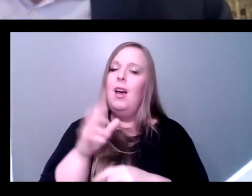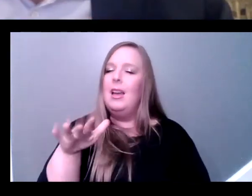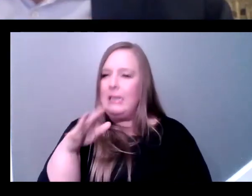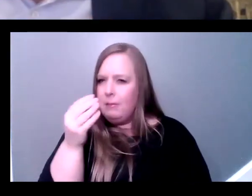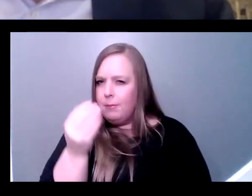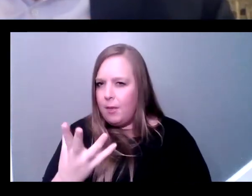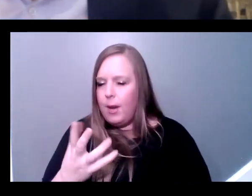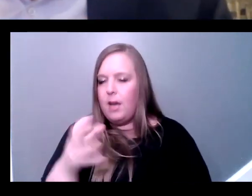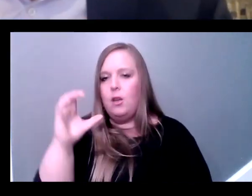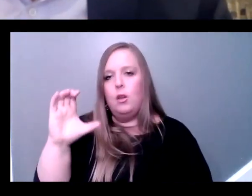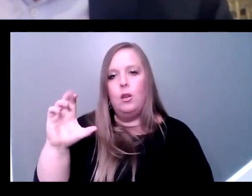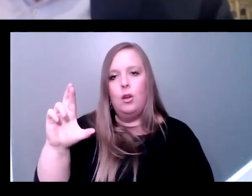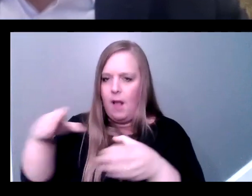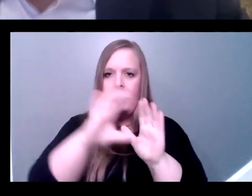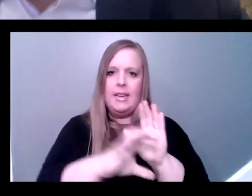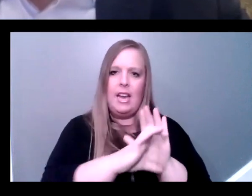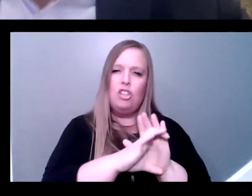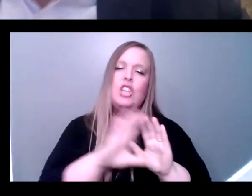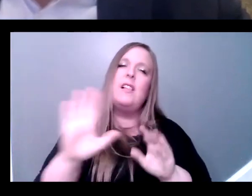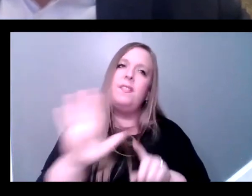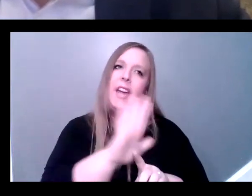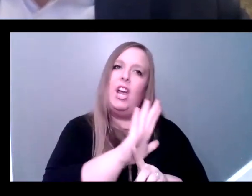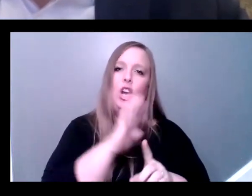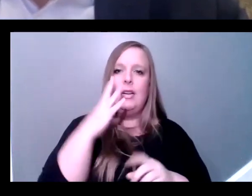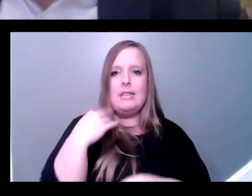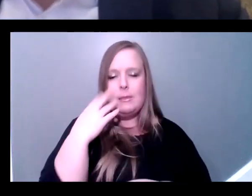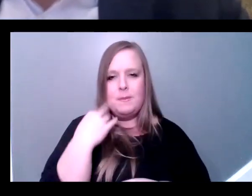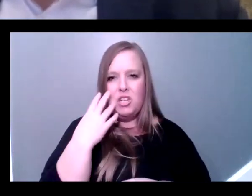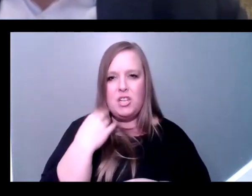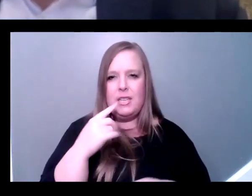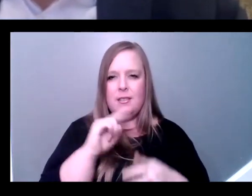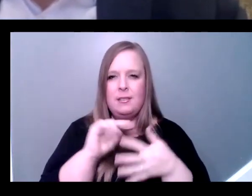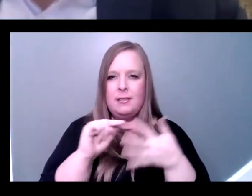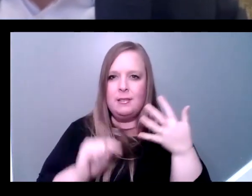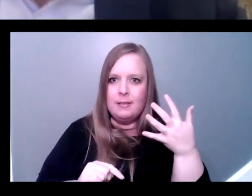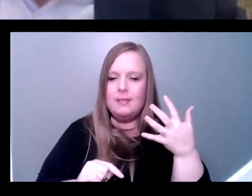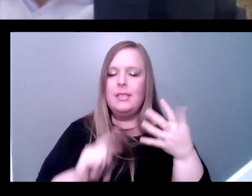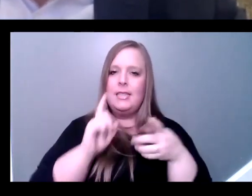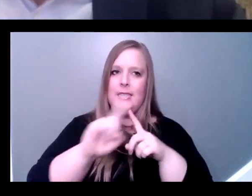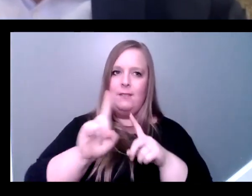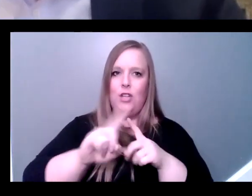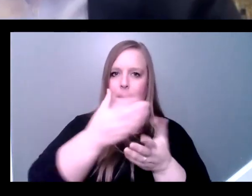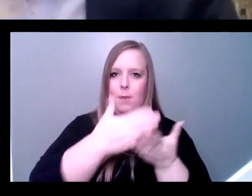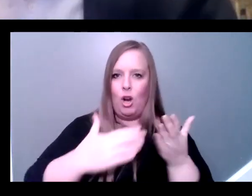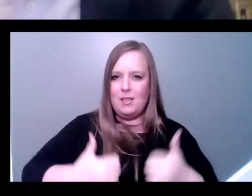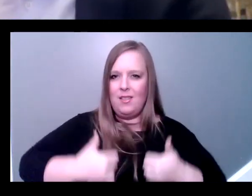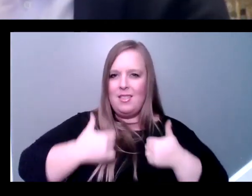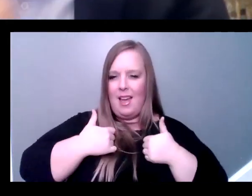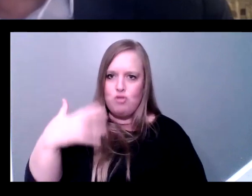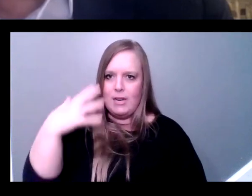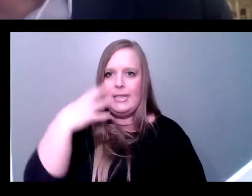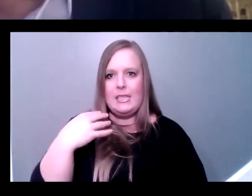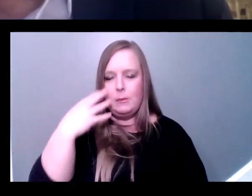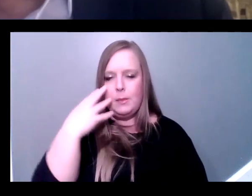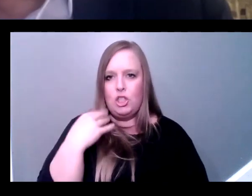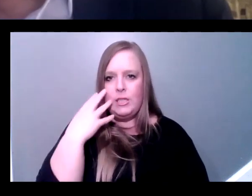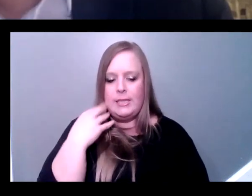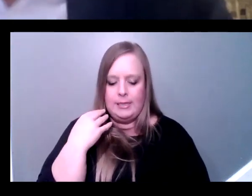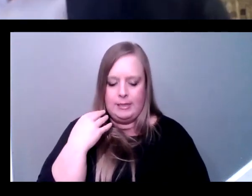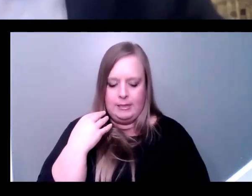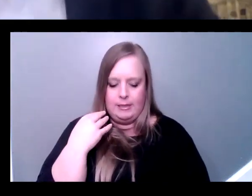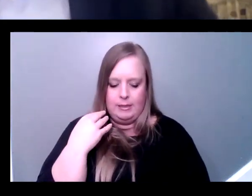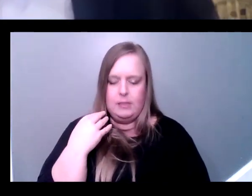this with a quote from Dr. David Pettigrew, who's a pretty amazing man. And he